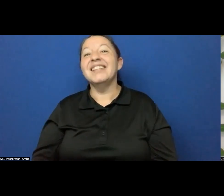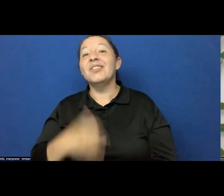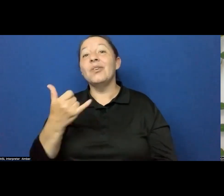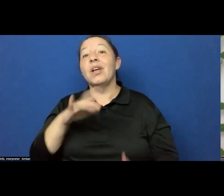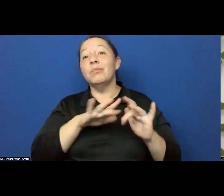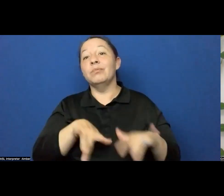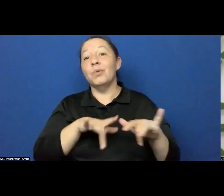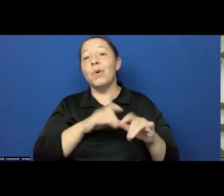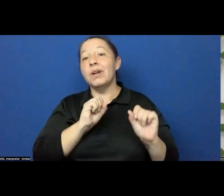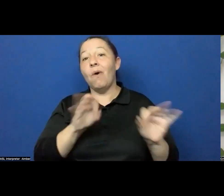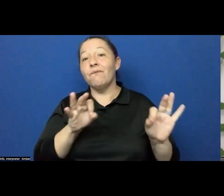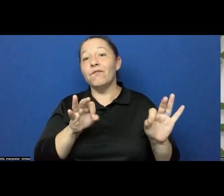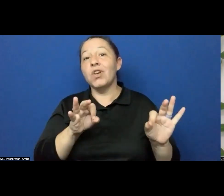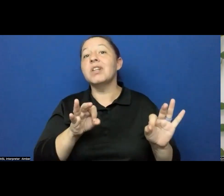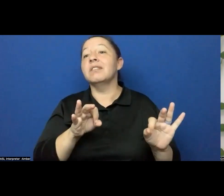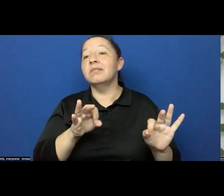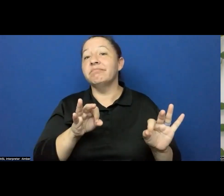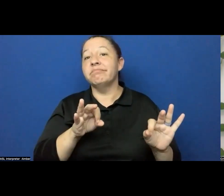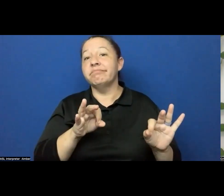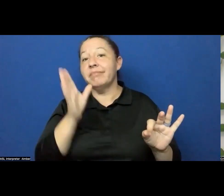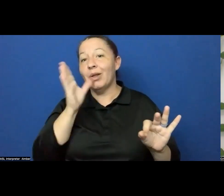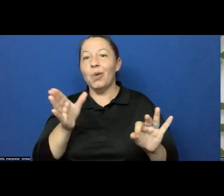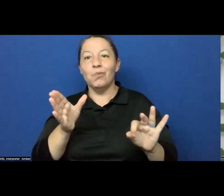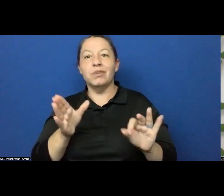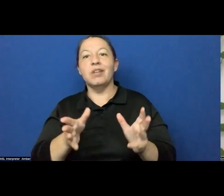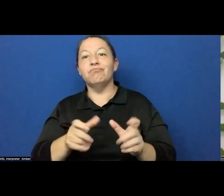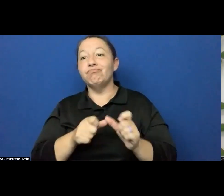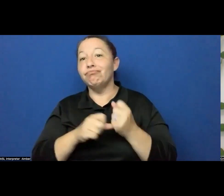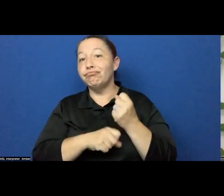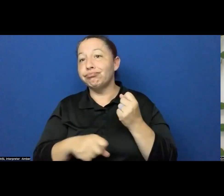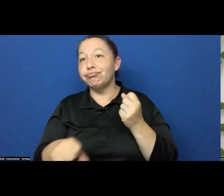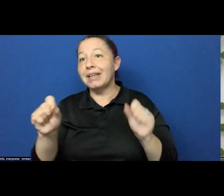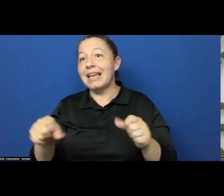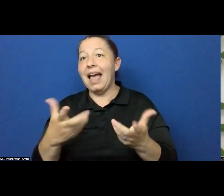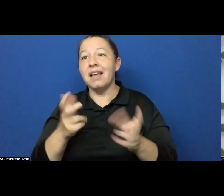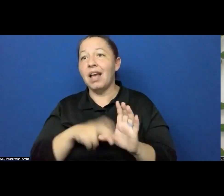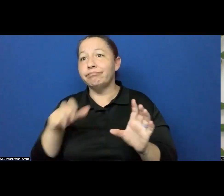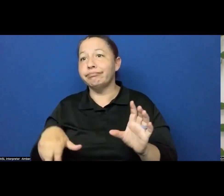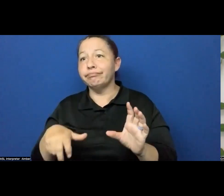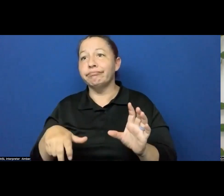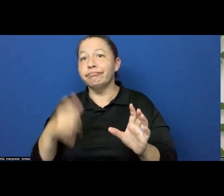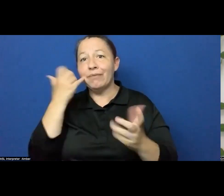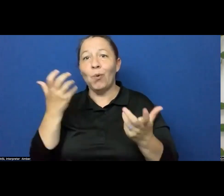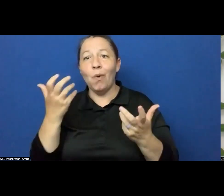off. And then we can just stay on a little bit longer and y'all are welcome to log off, okay? And